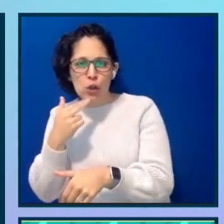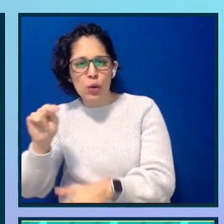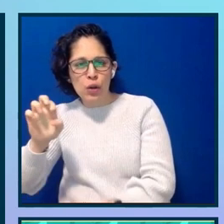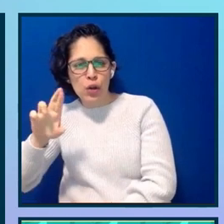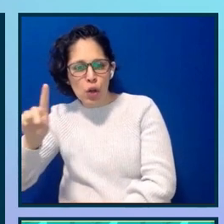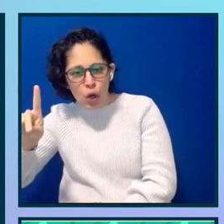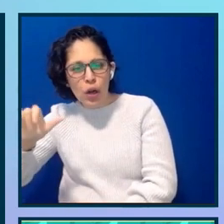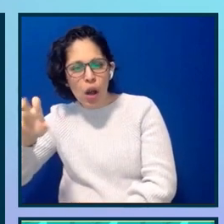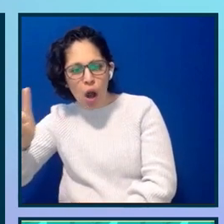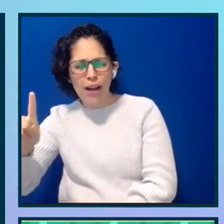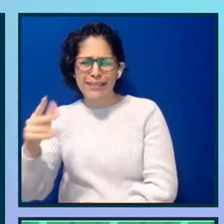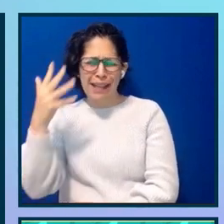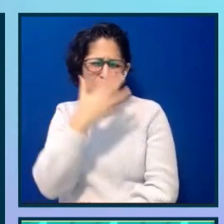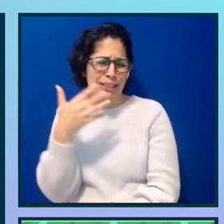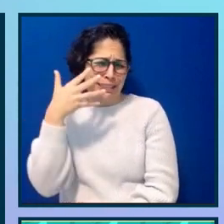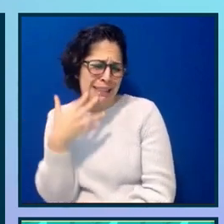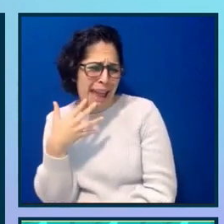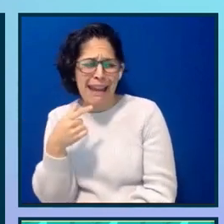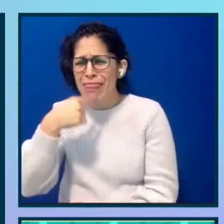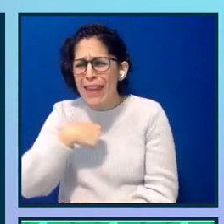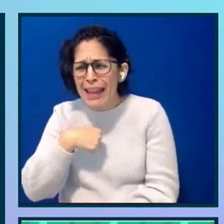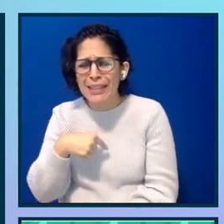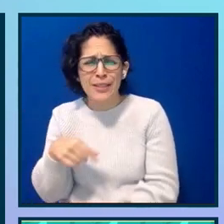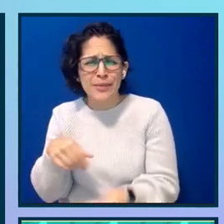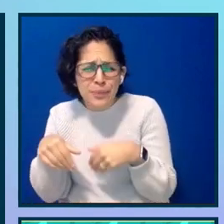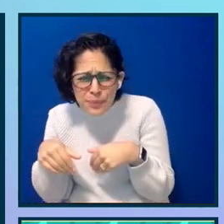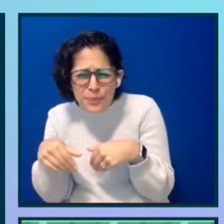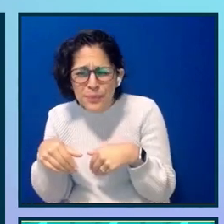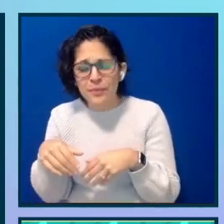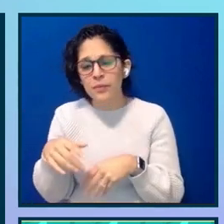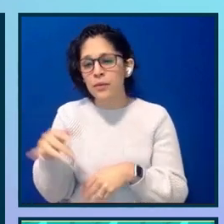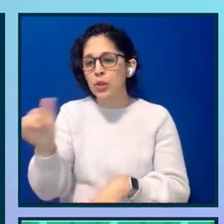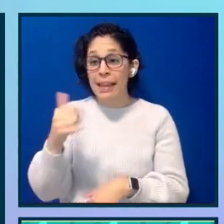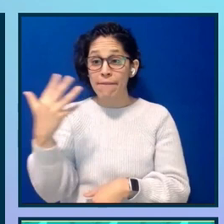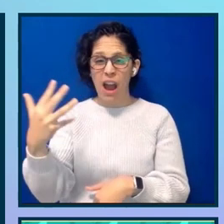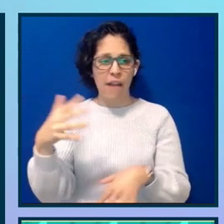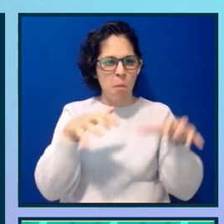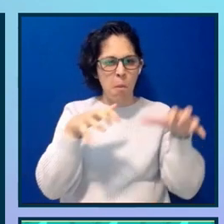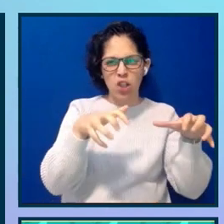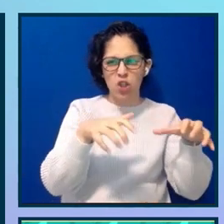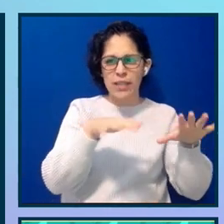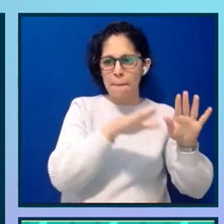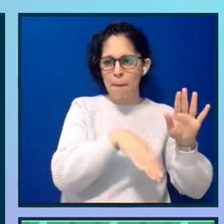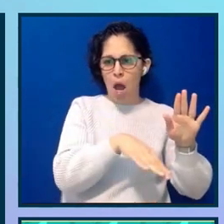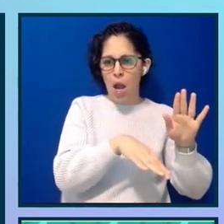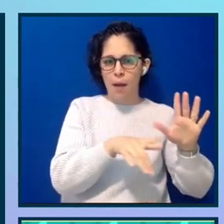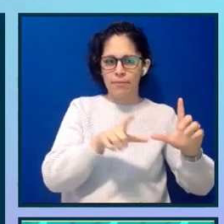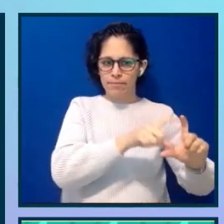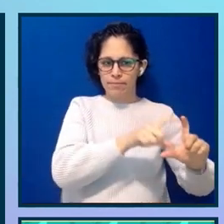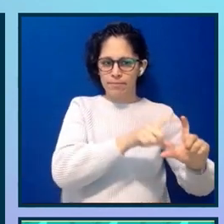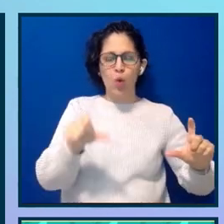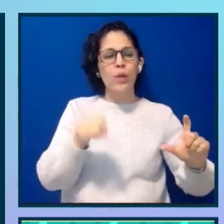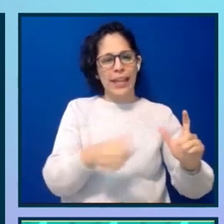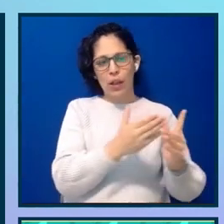and, I don't know, a bit thin, I guess. So we have the same five monstars at the bottom, and we can navigate to those with the